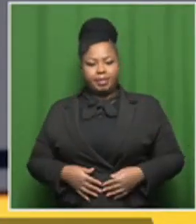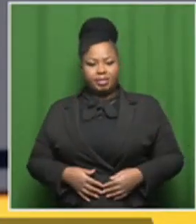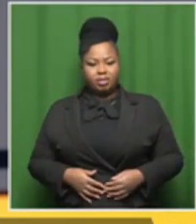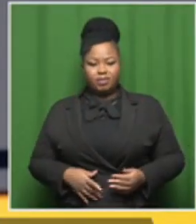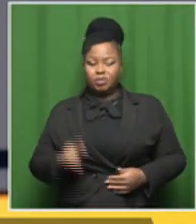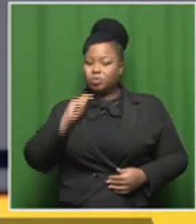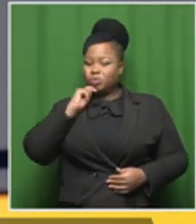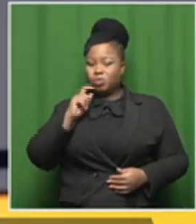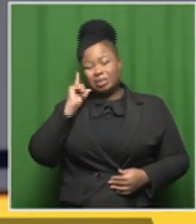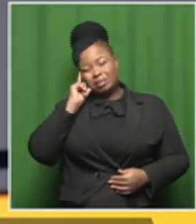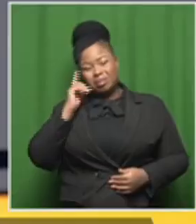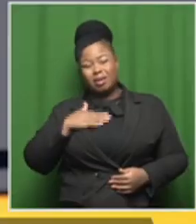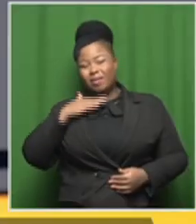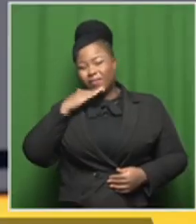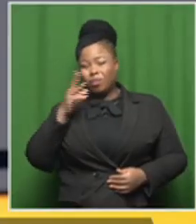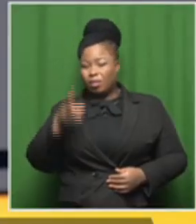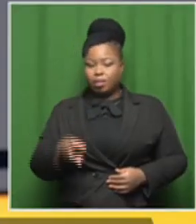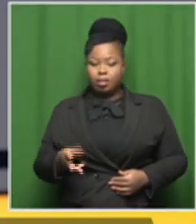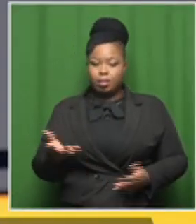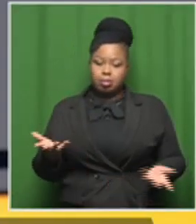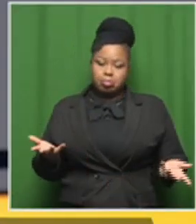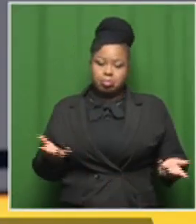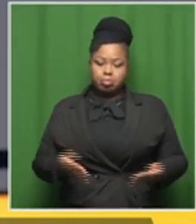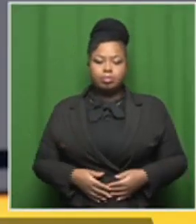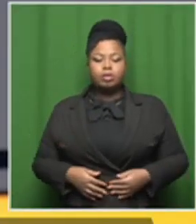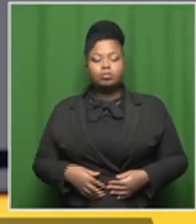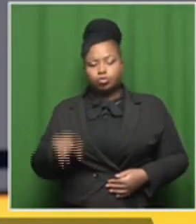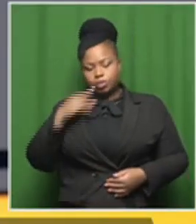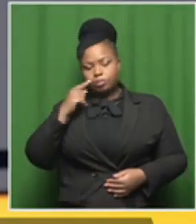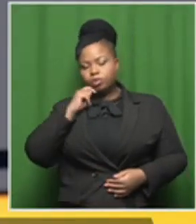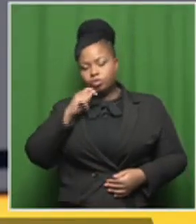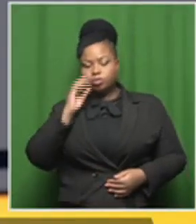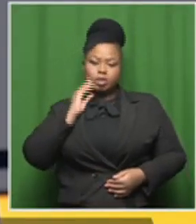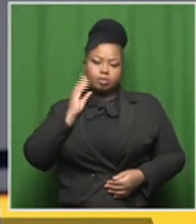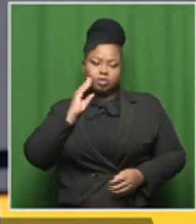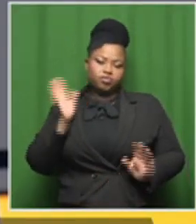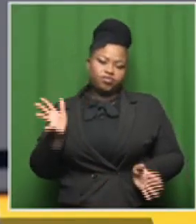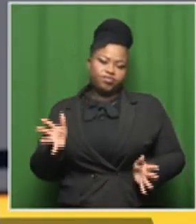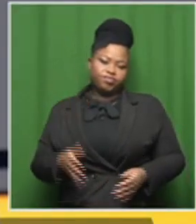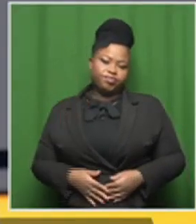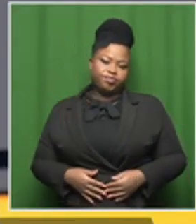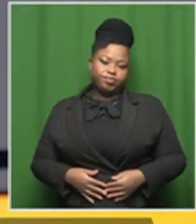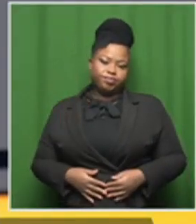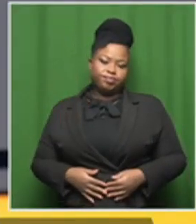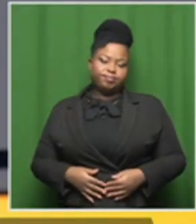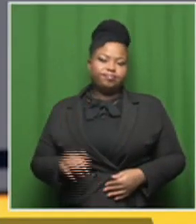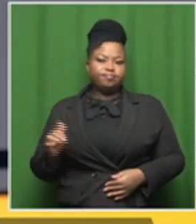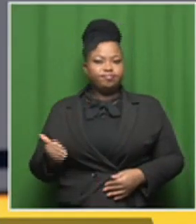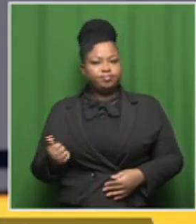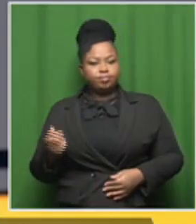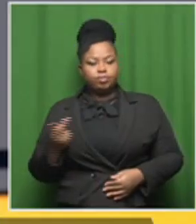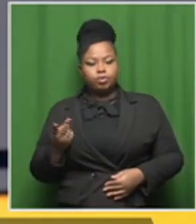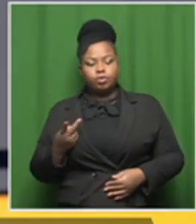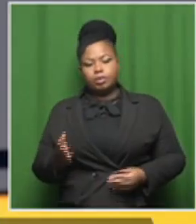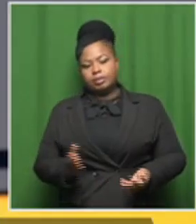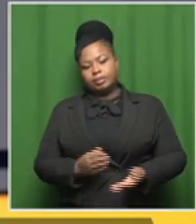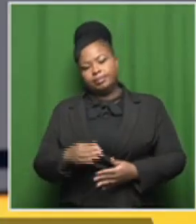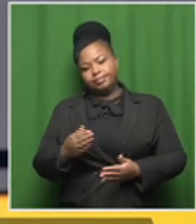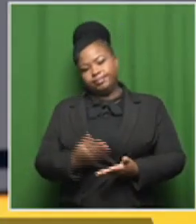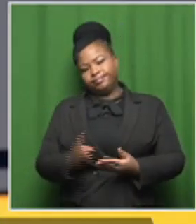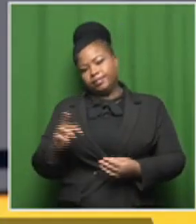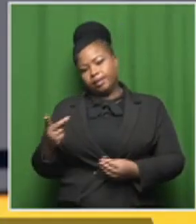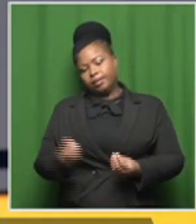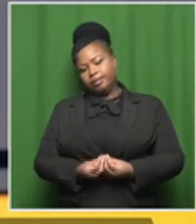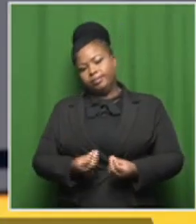have enough sleep? So that for me was something real to get past. And then I would say something that's non-negotiable is,